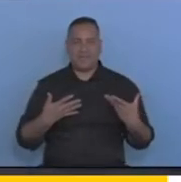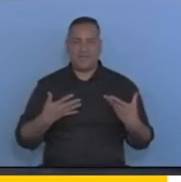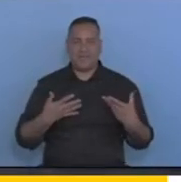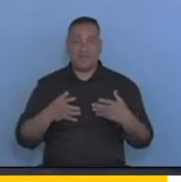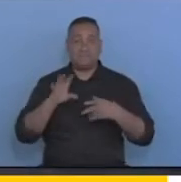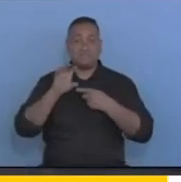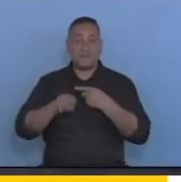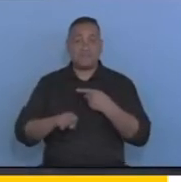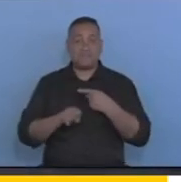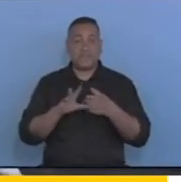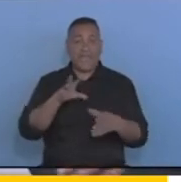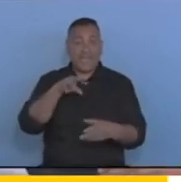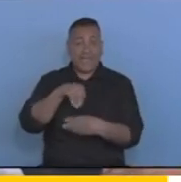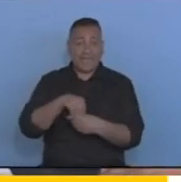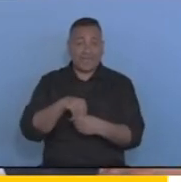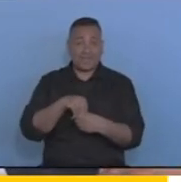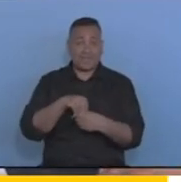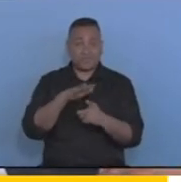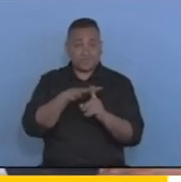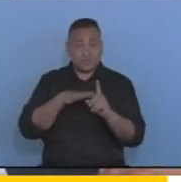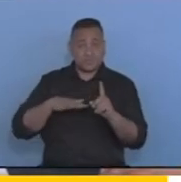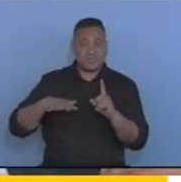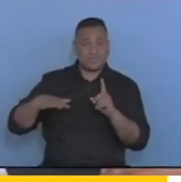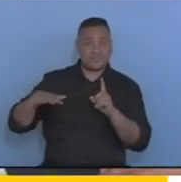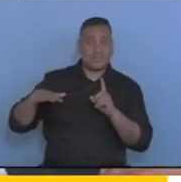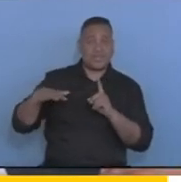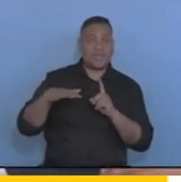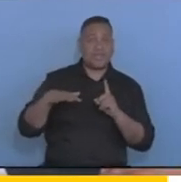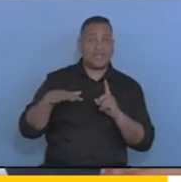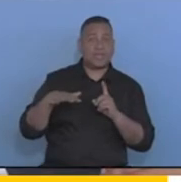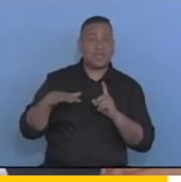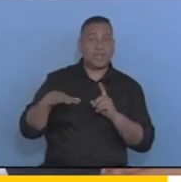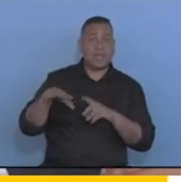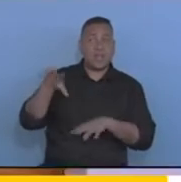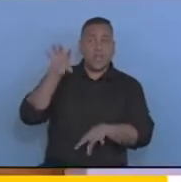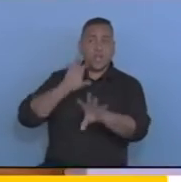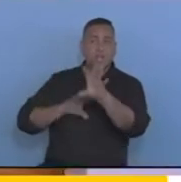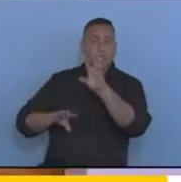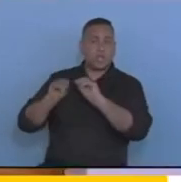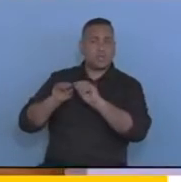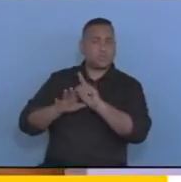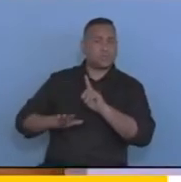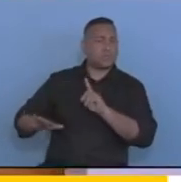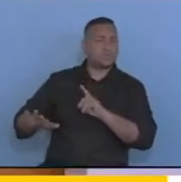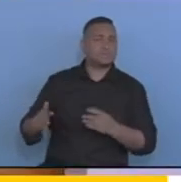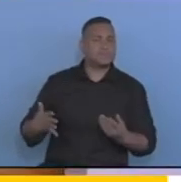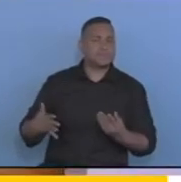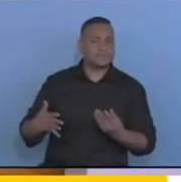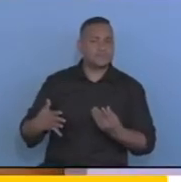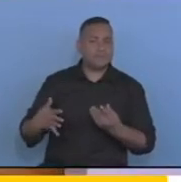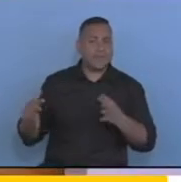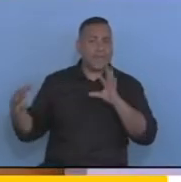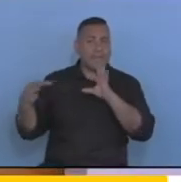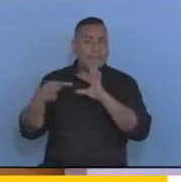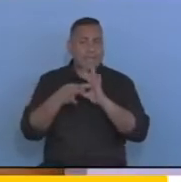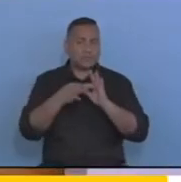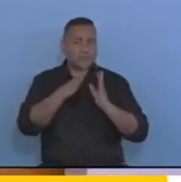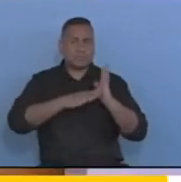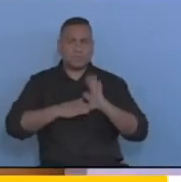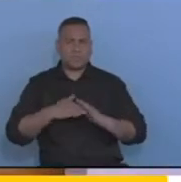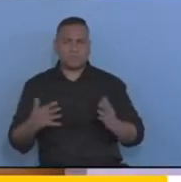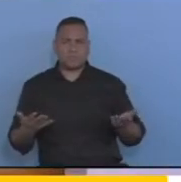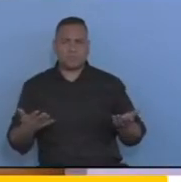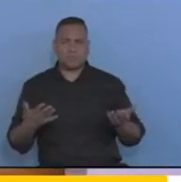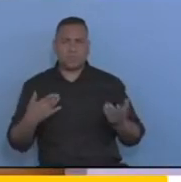the civil side of learning. Yeah, look, where painting is concerned, what do we do